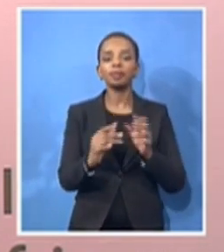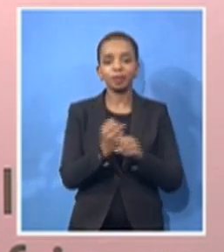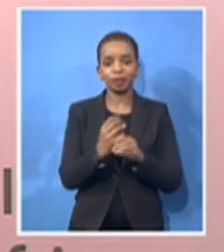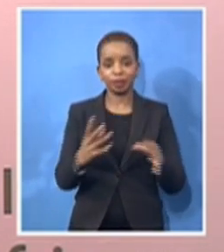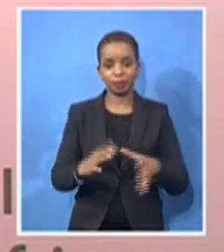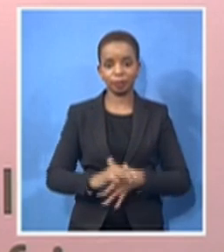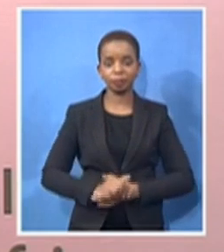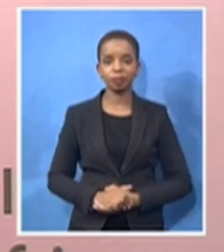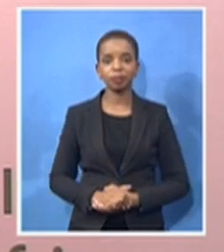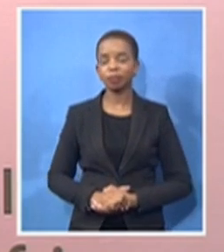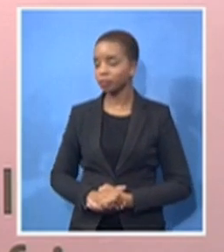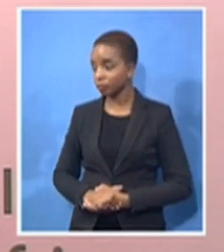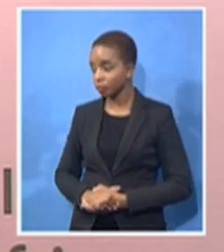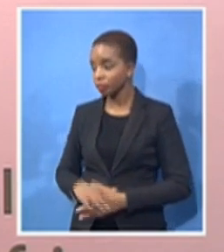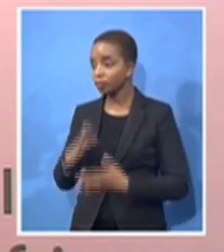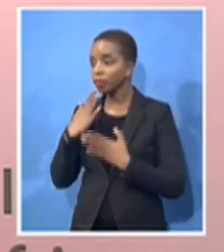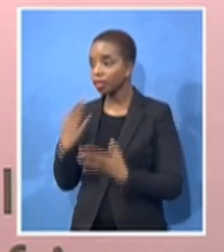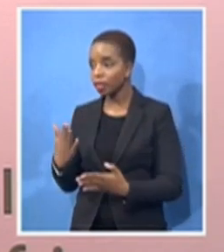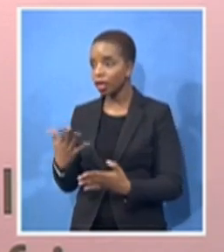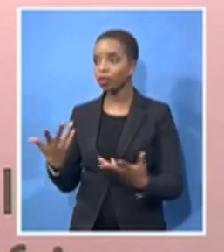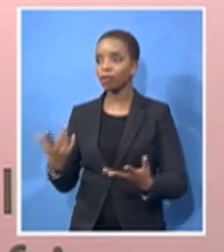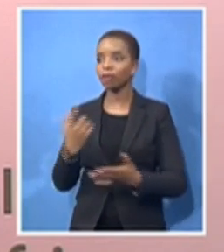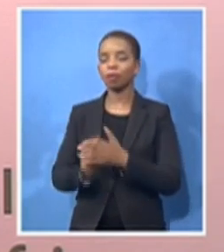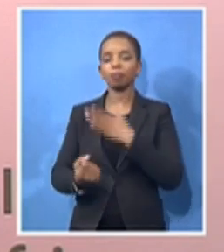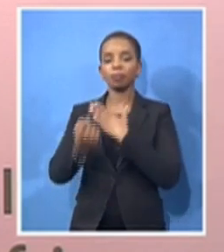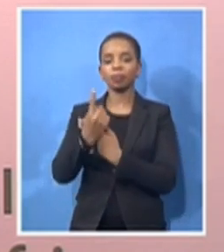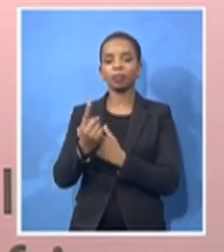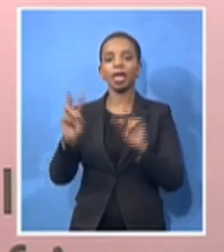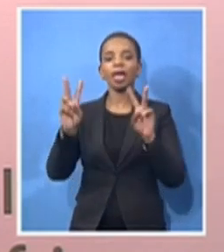of the tragic death of